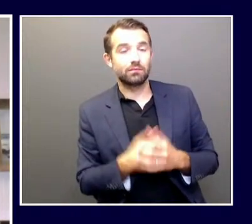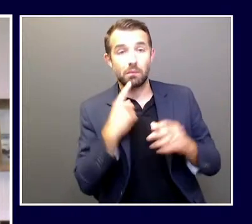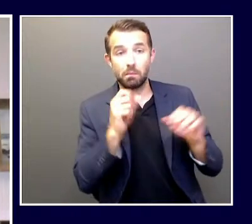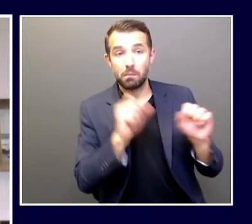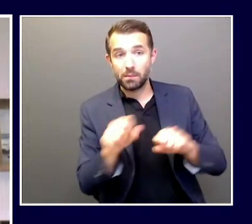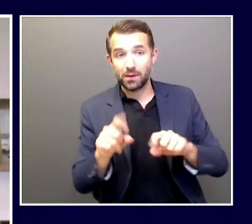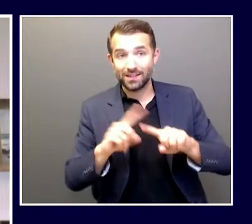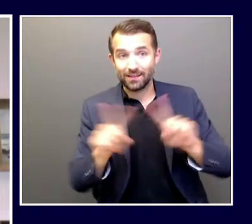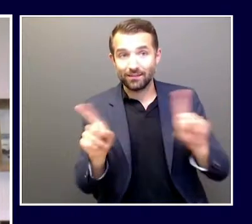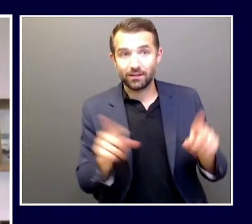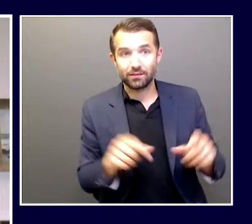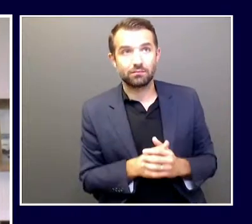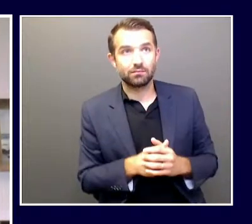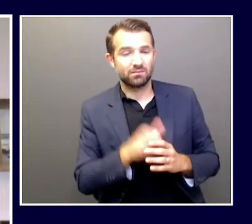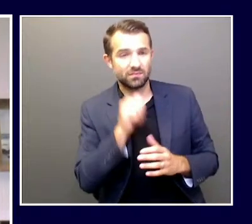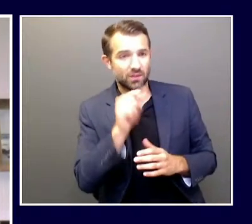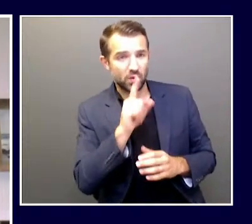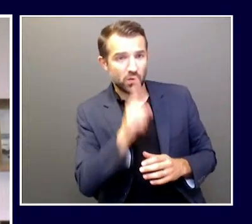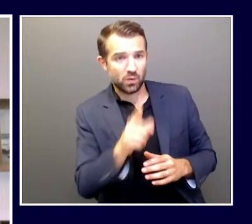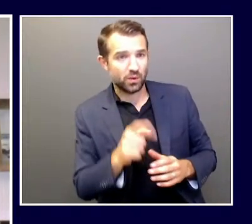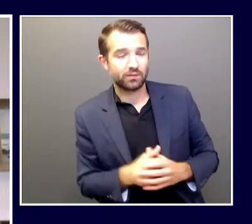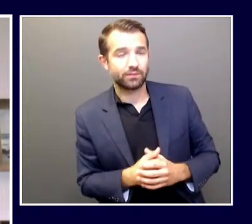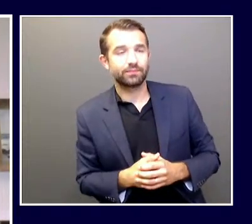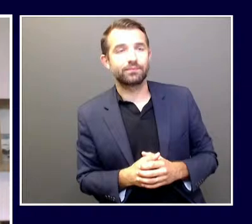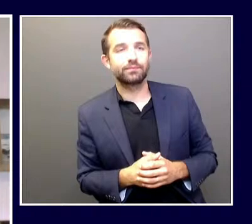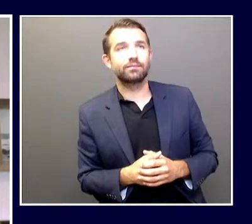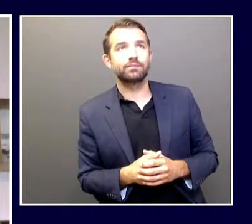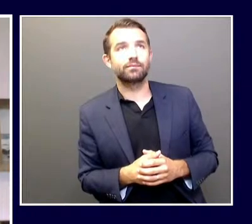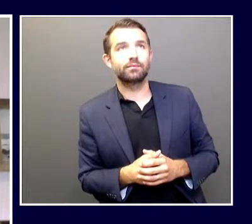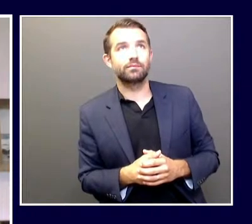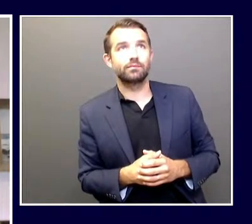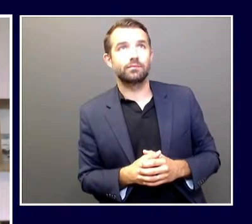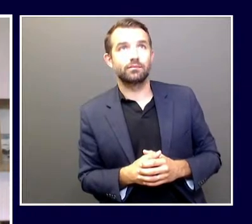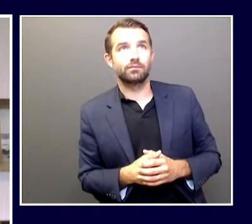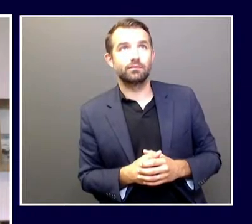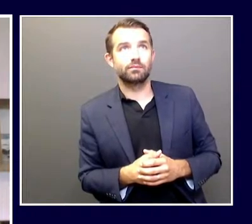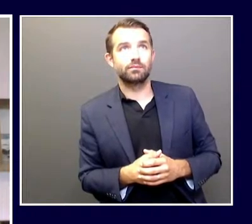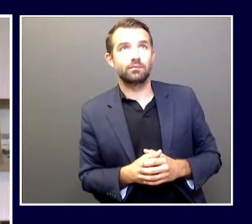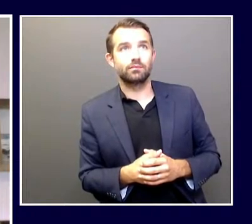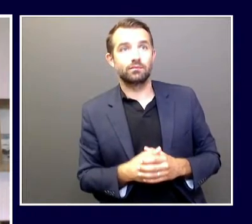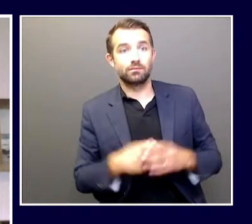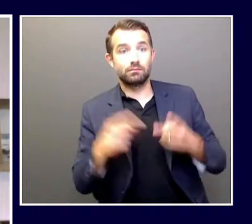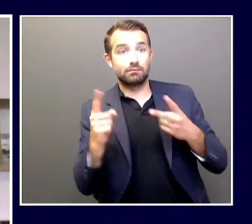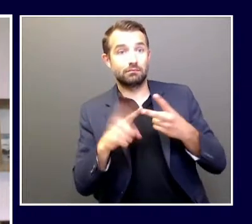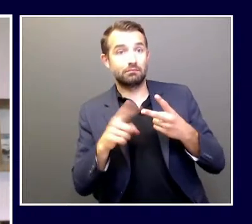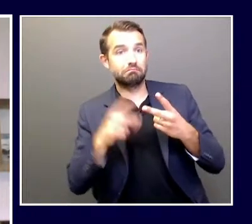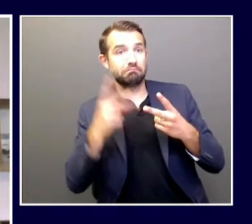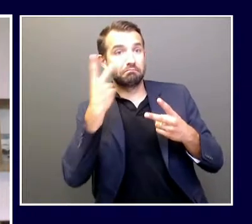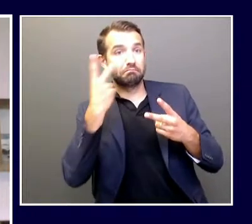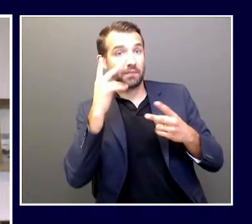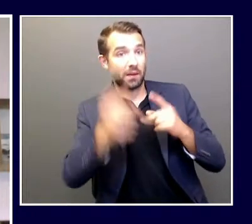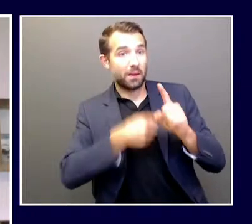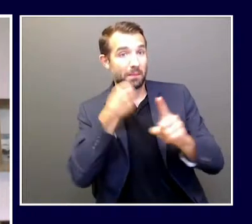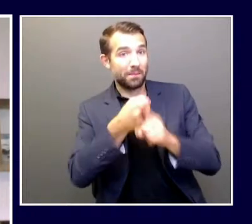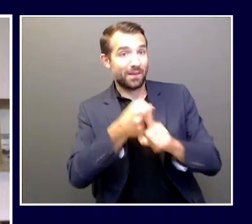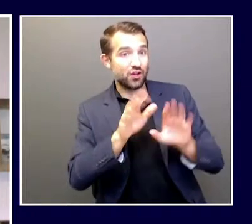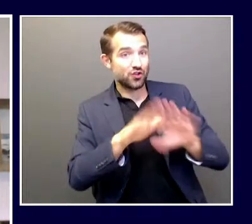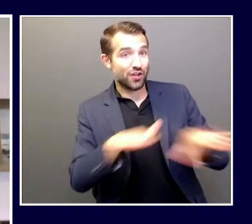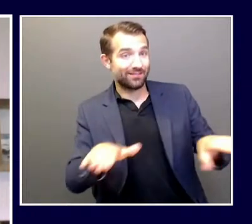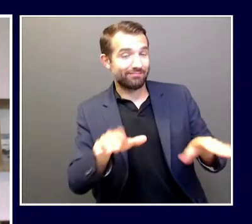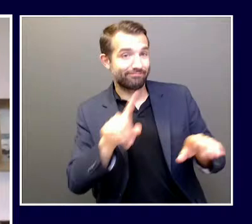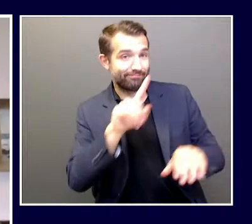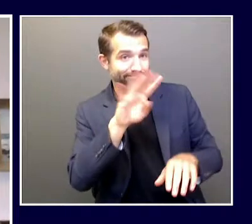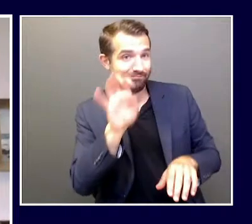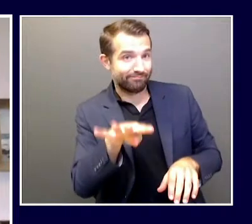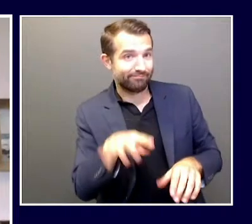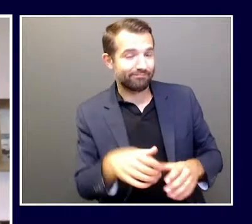the impact of the surge on kids. Generally speaking, throughout COVID, one of the blessings has been that children were